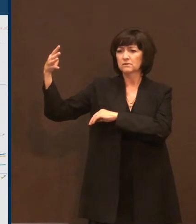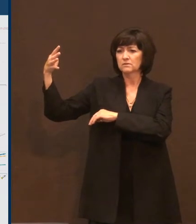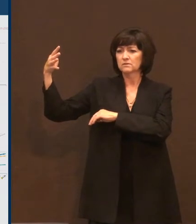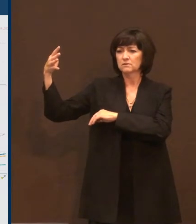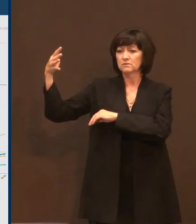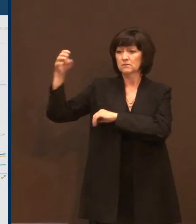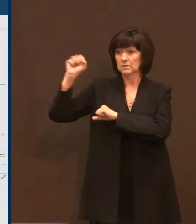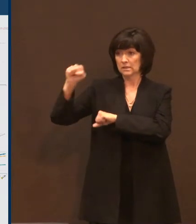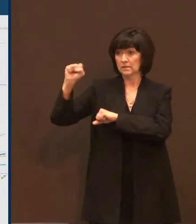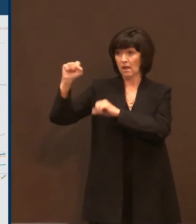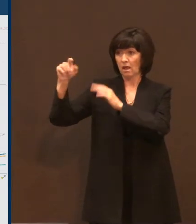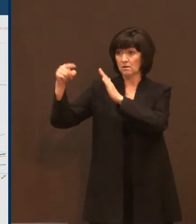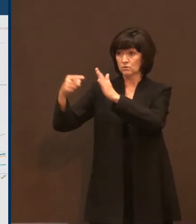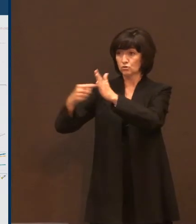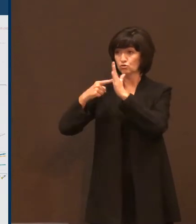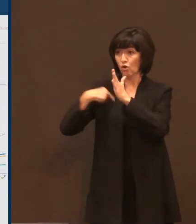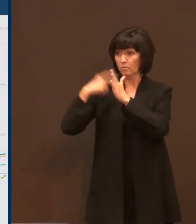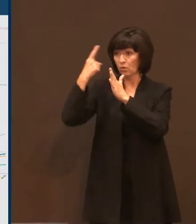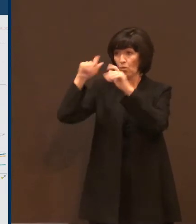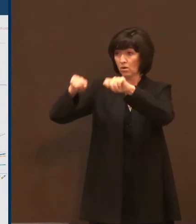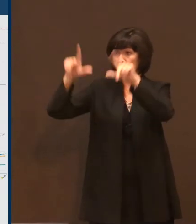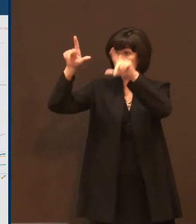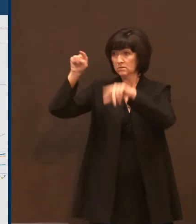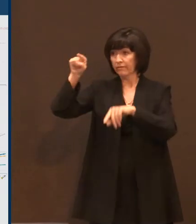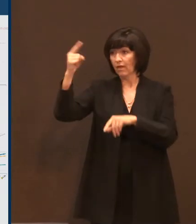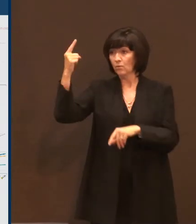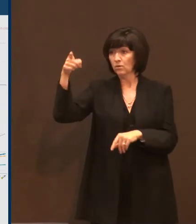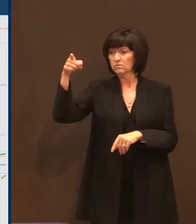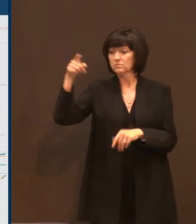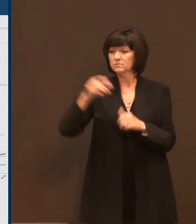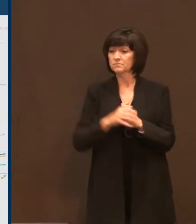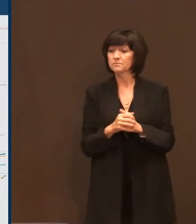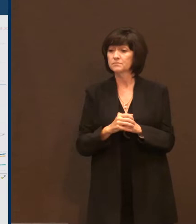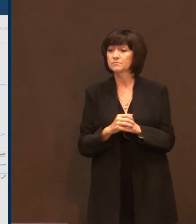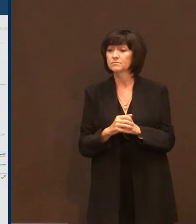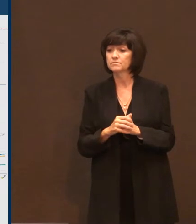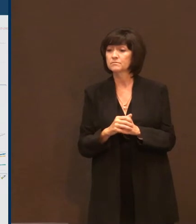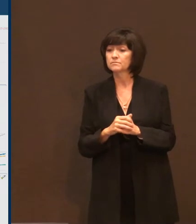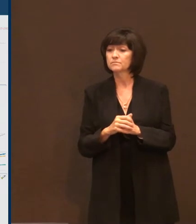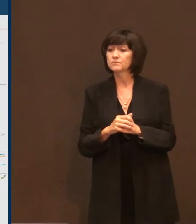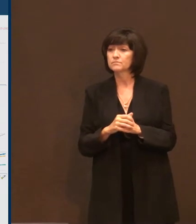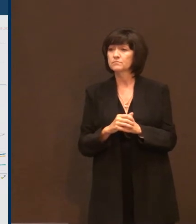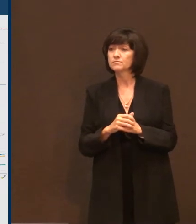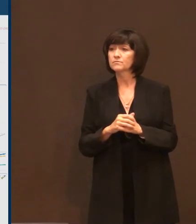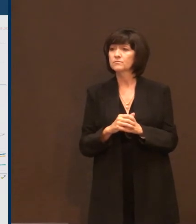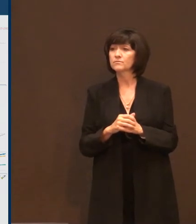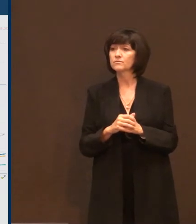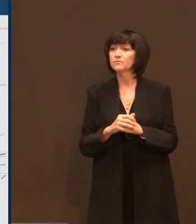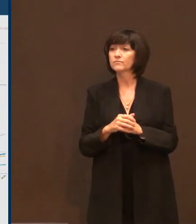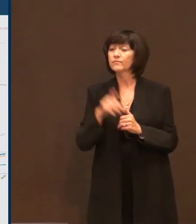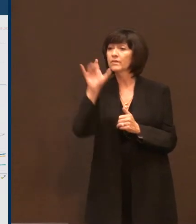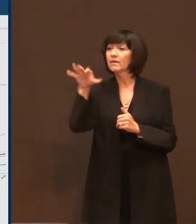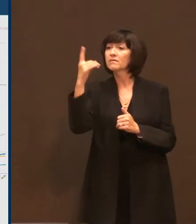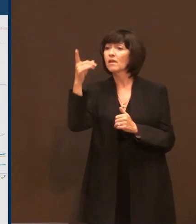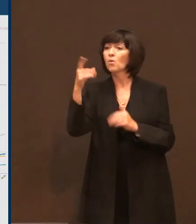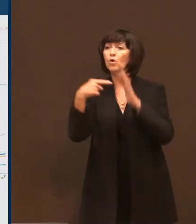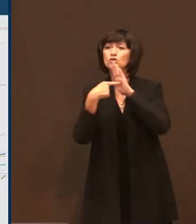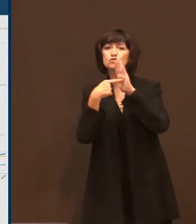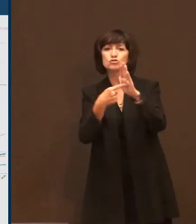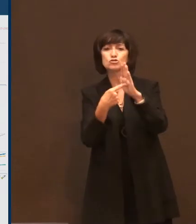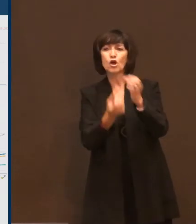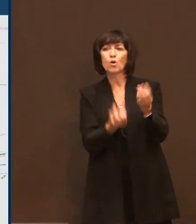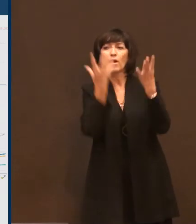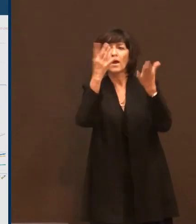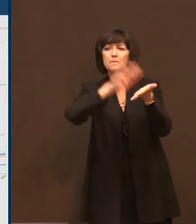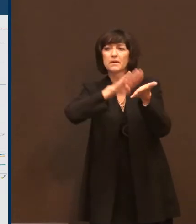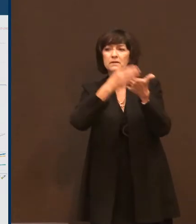Can you do that or no? To just go on to one of the indicators which shows the number of cases and